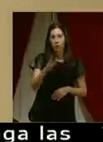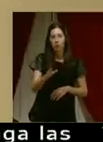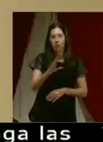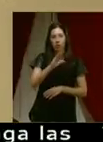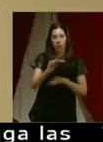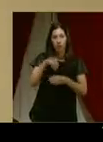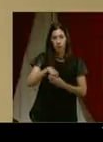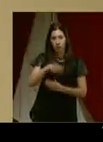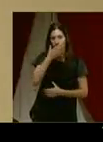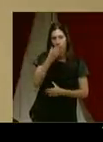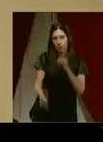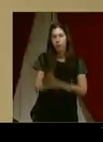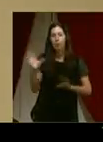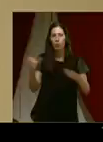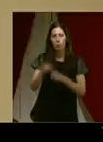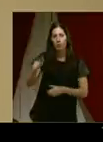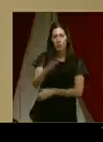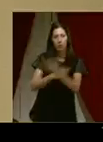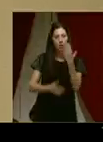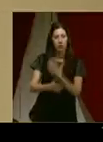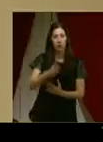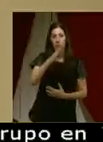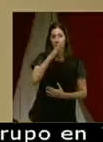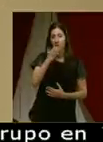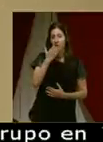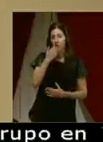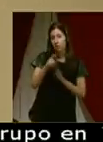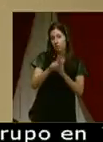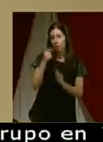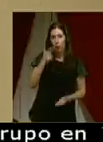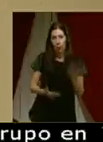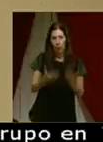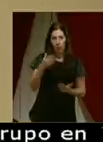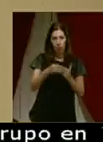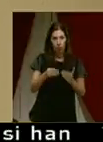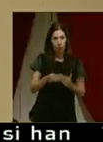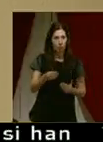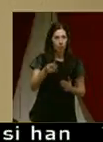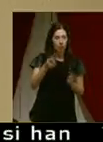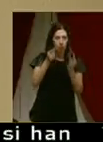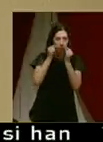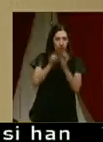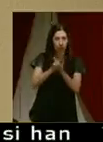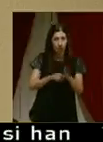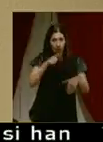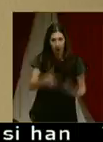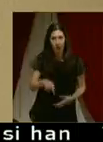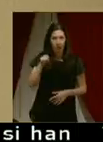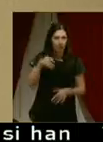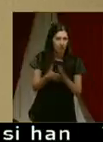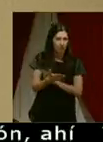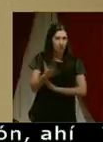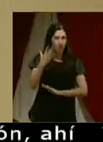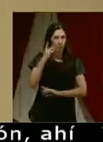they create a group within Apple formed by people with disability? Because if this was a step back regarding